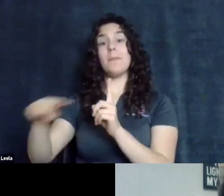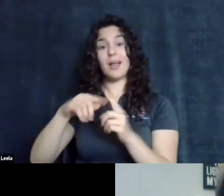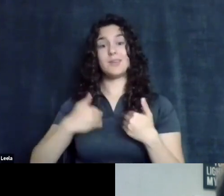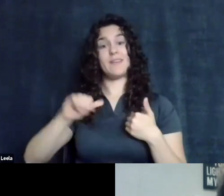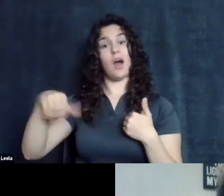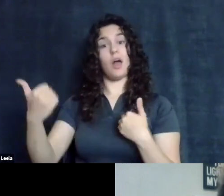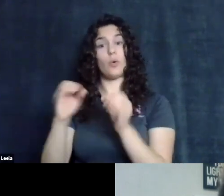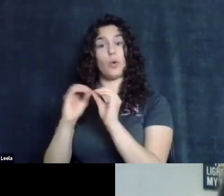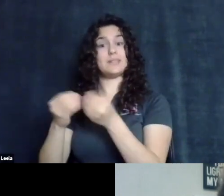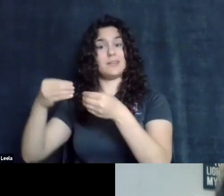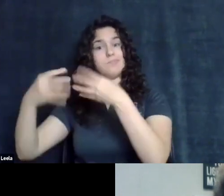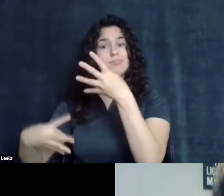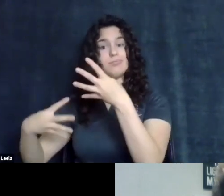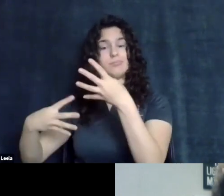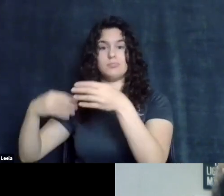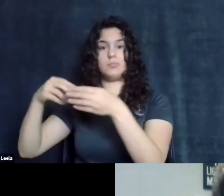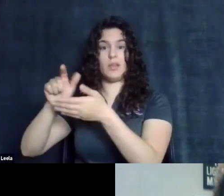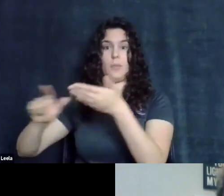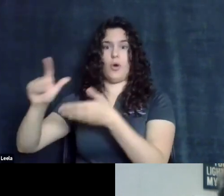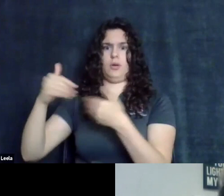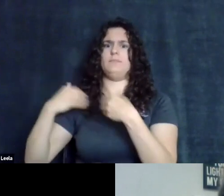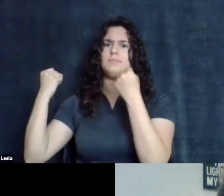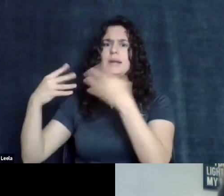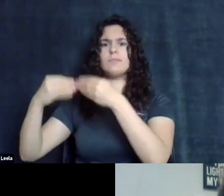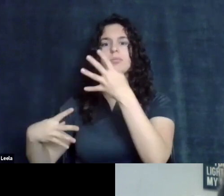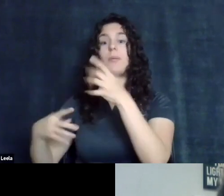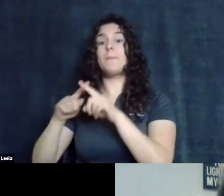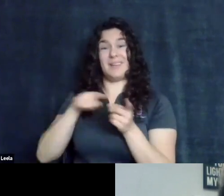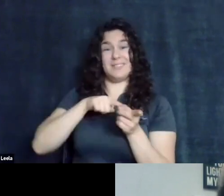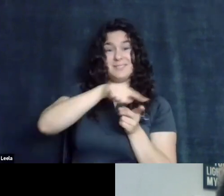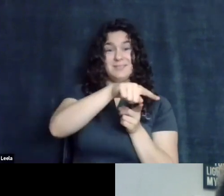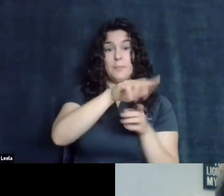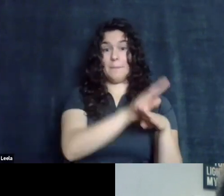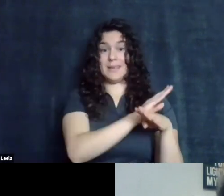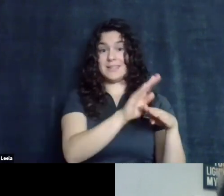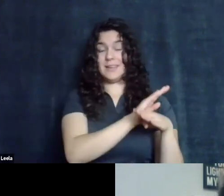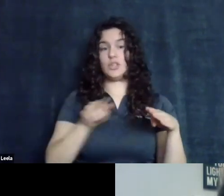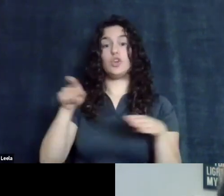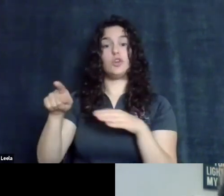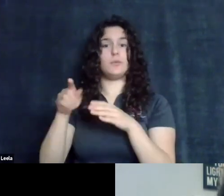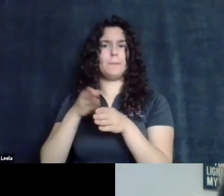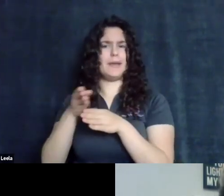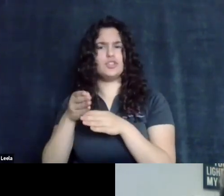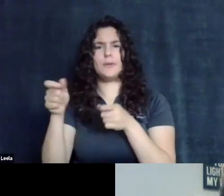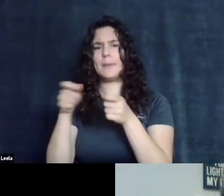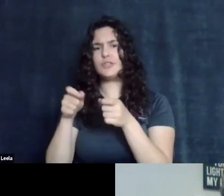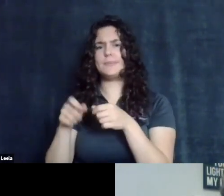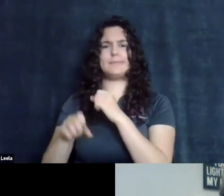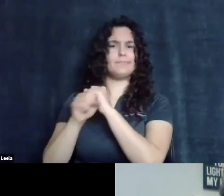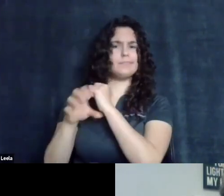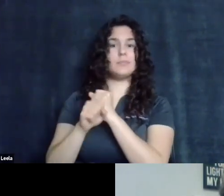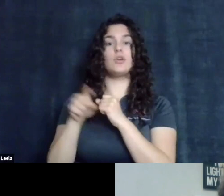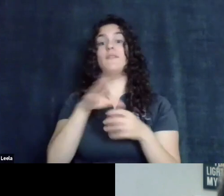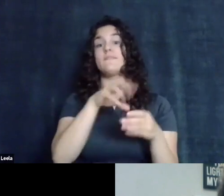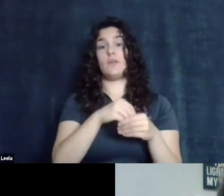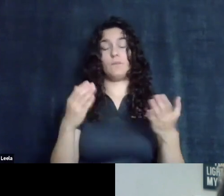but within the College of Business. And so for our management and marketing majors, we always want to push the American Marketing Association. That's